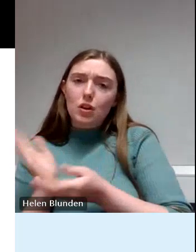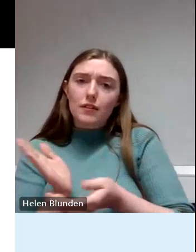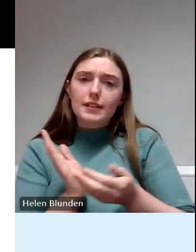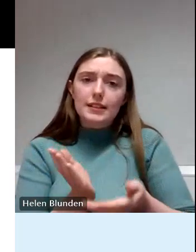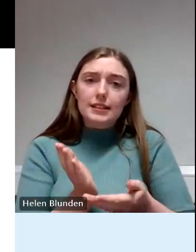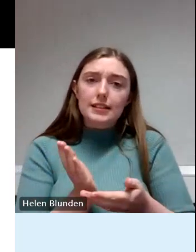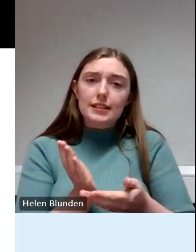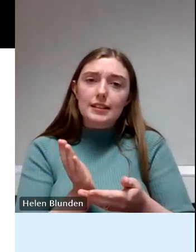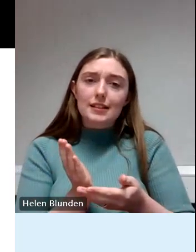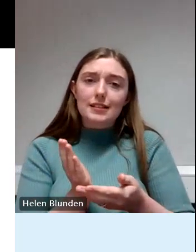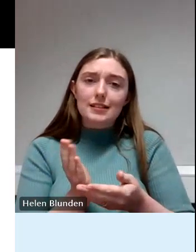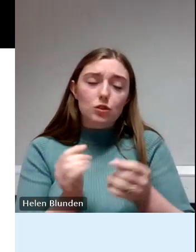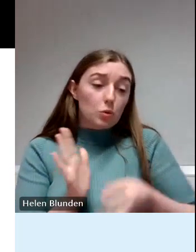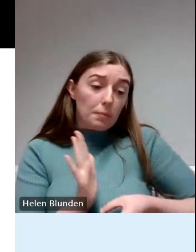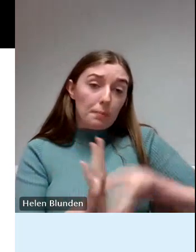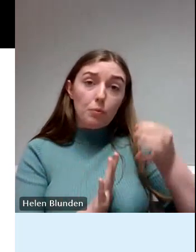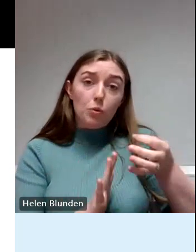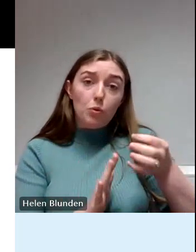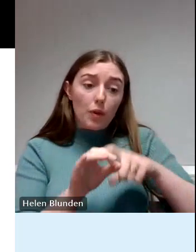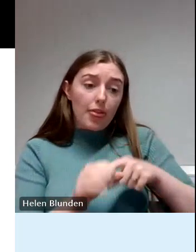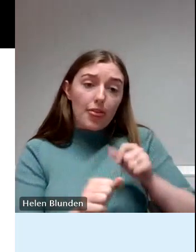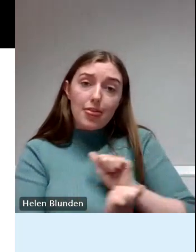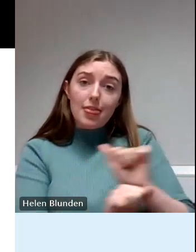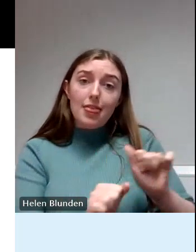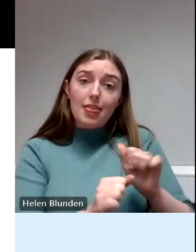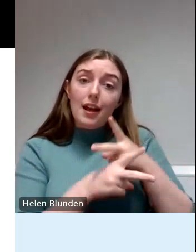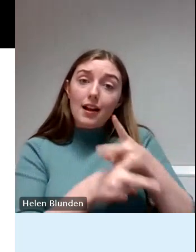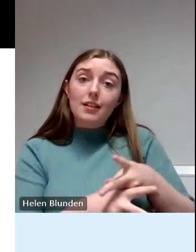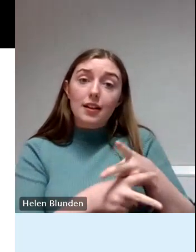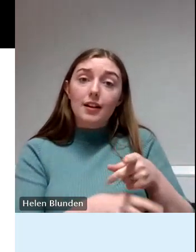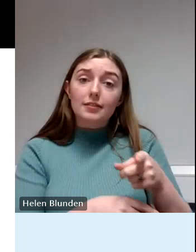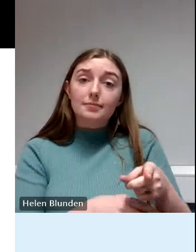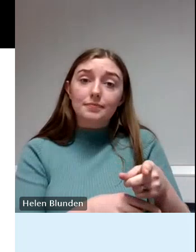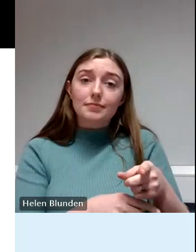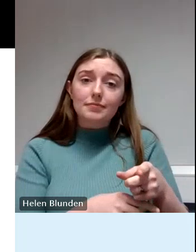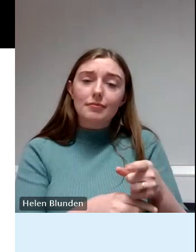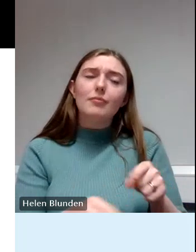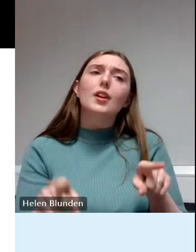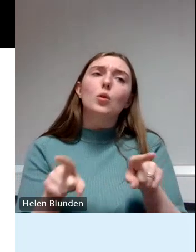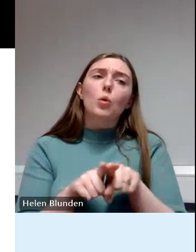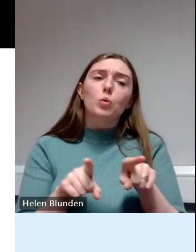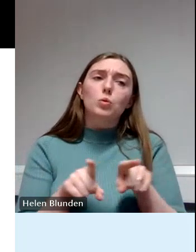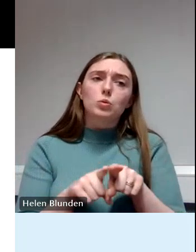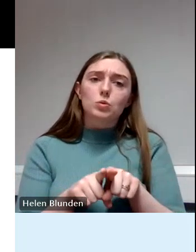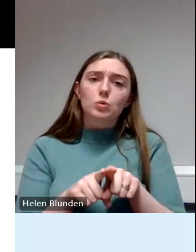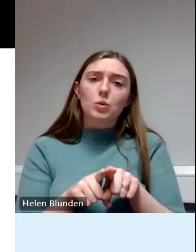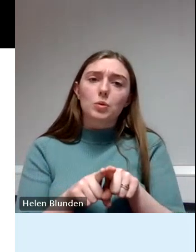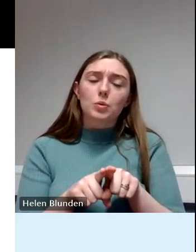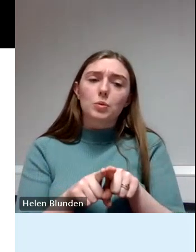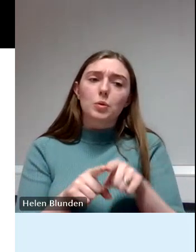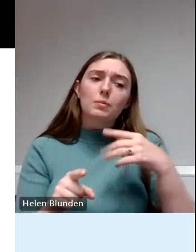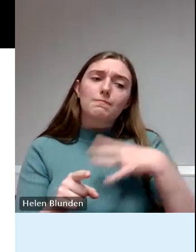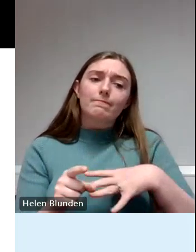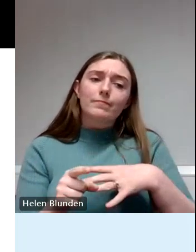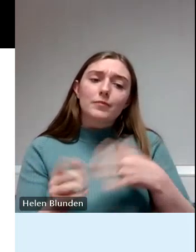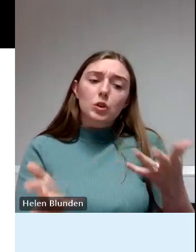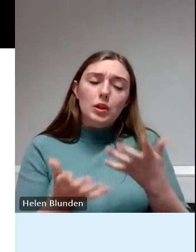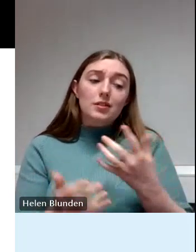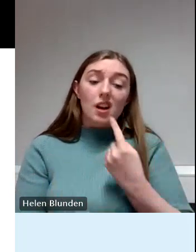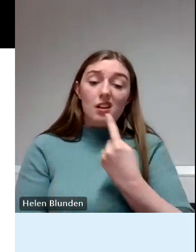care for patients. And I think one of the other things is just to encourage ourselves,